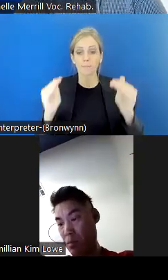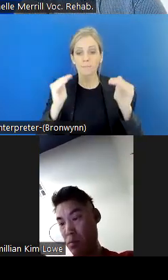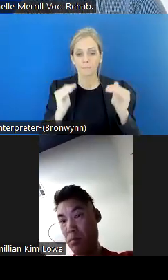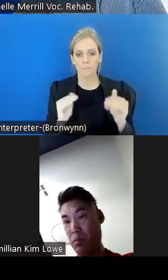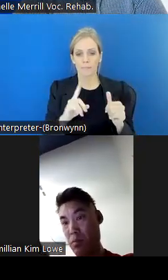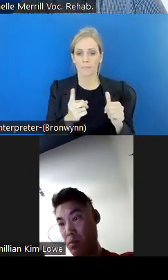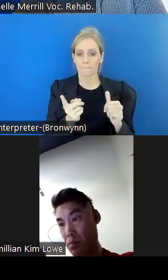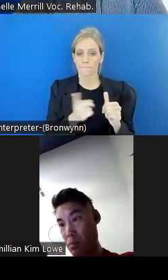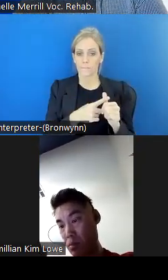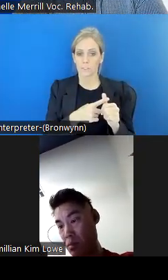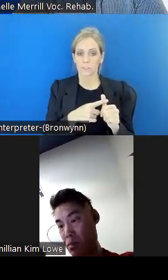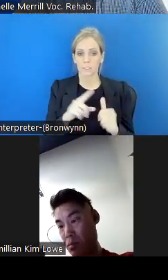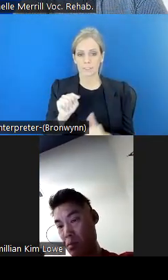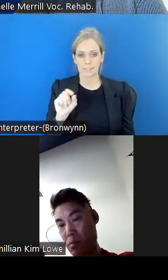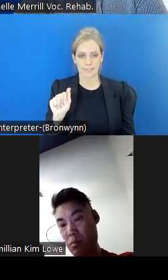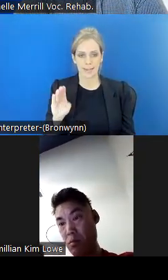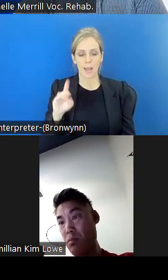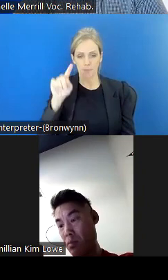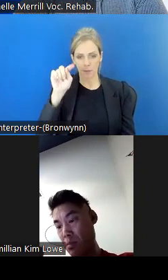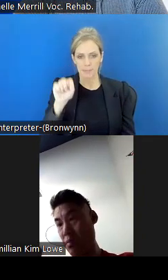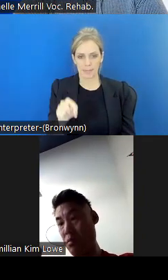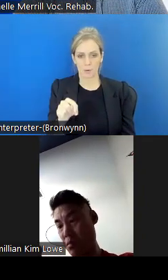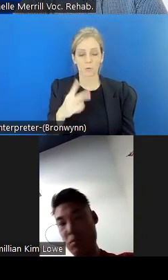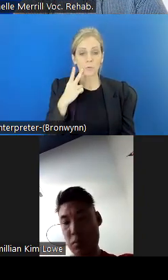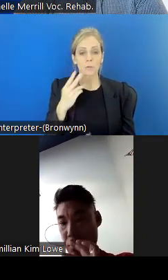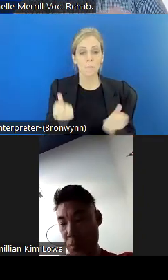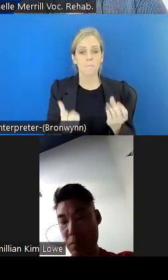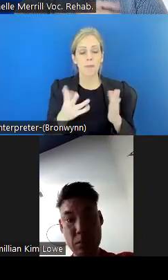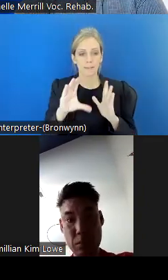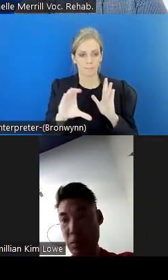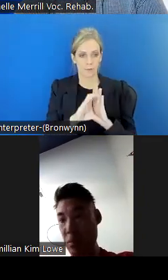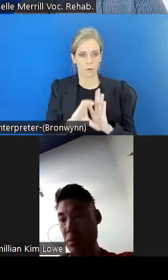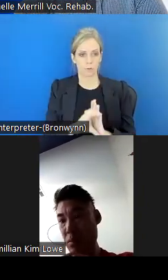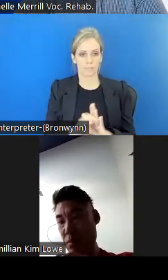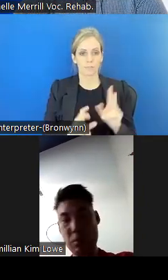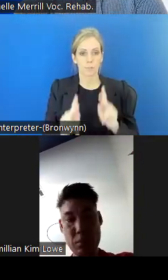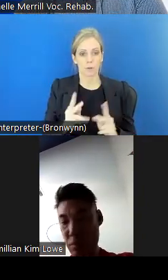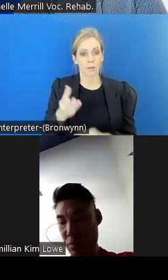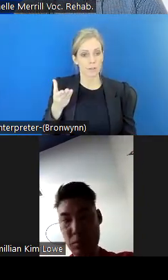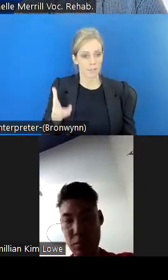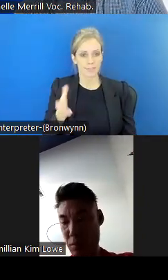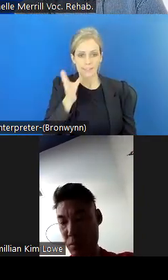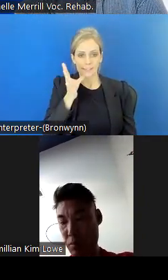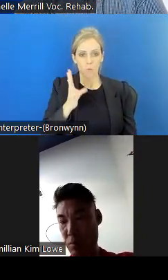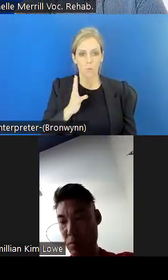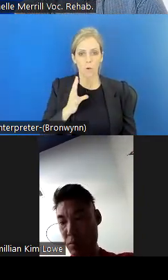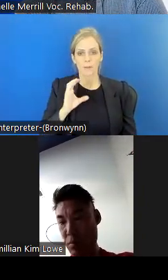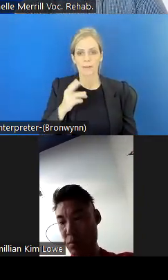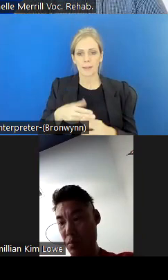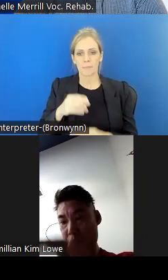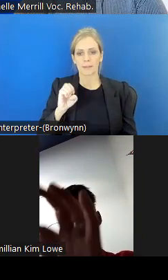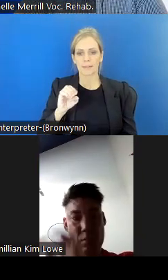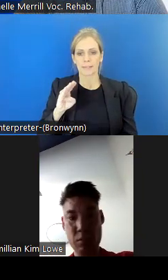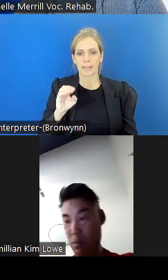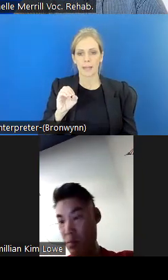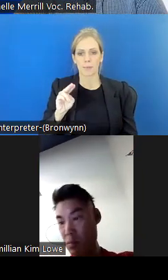first tab. You'll see a lot of photographs of people. This is a woman named Evania. She's the receptionist in Reno